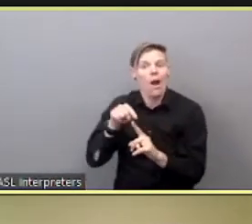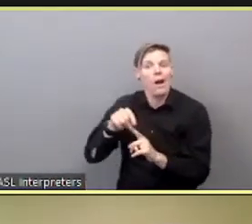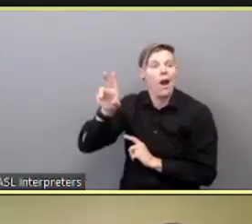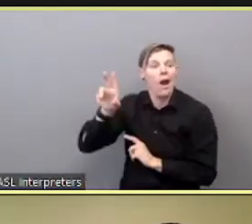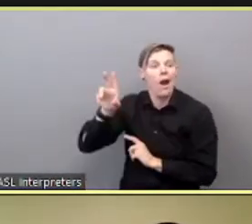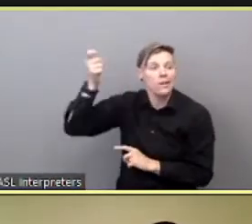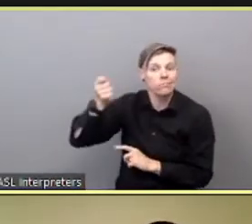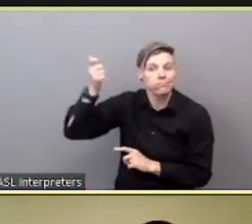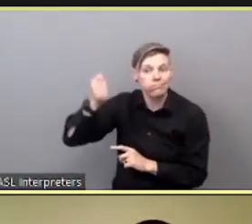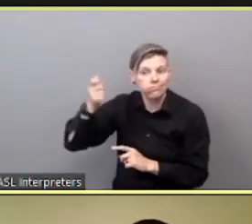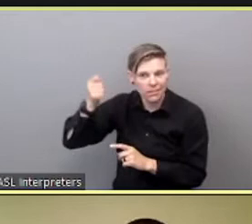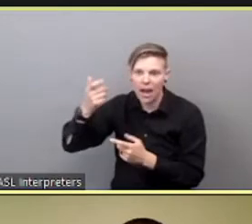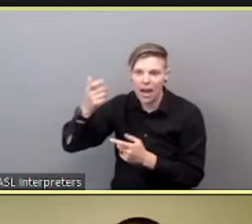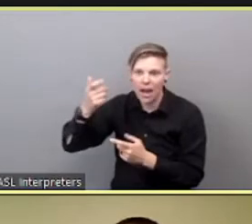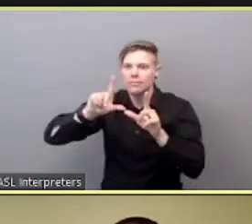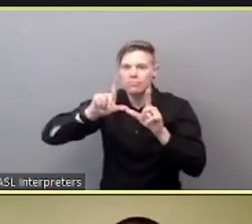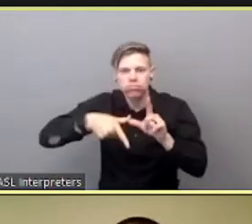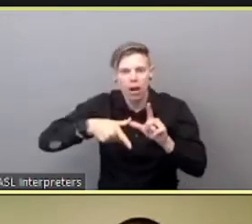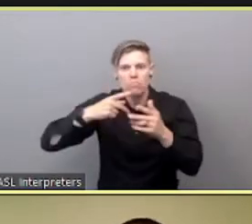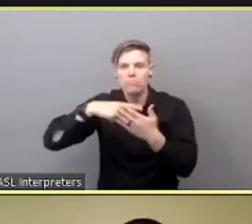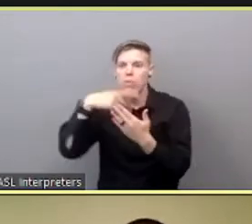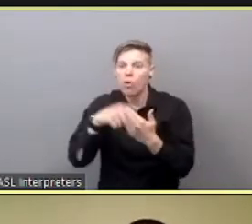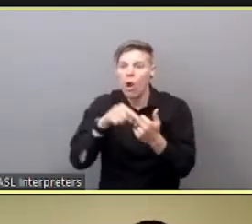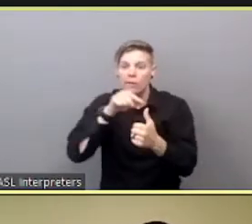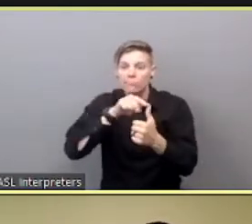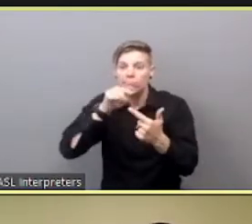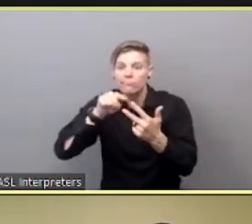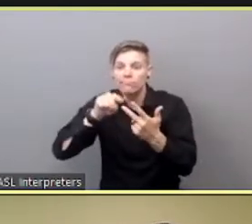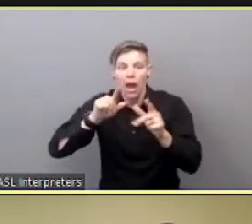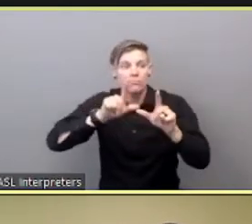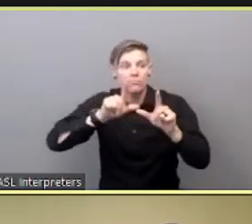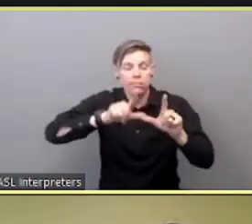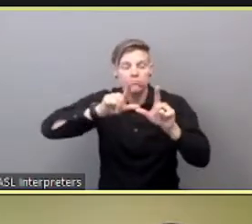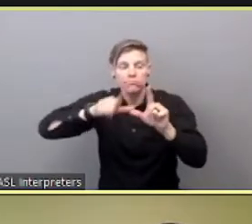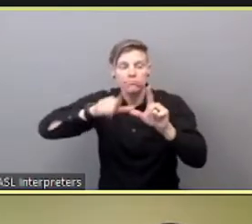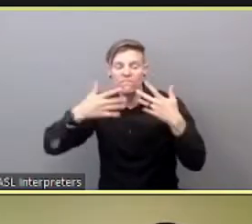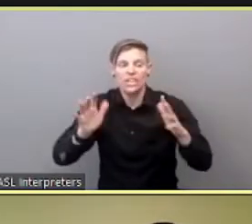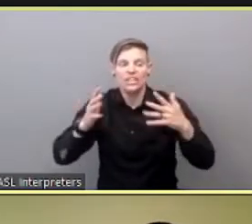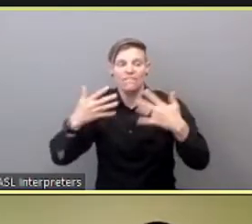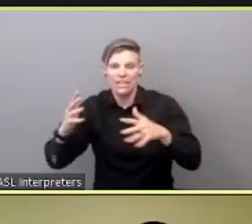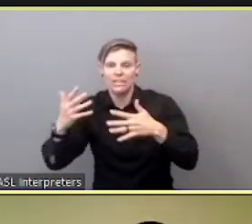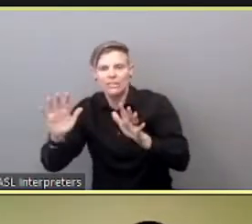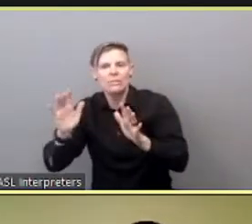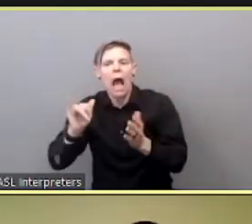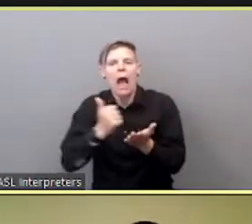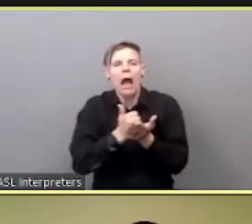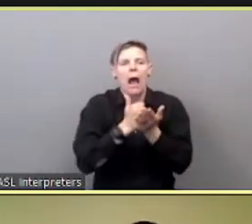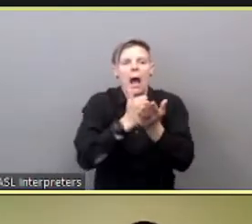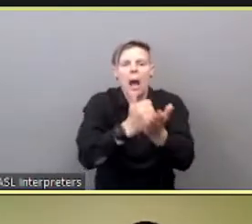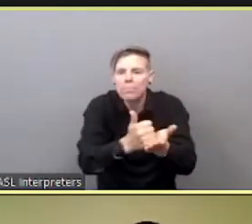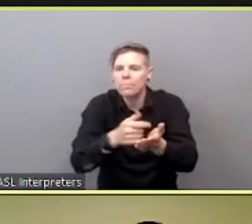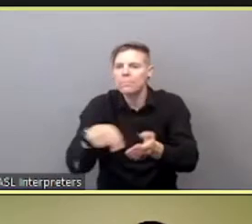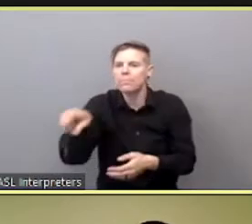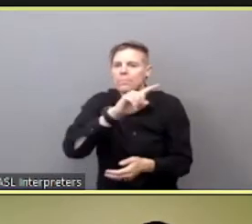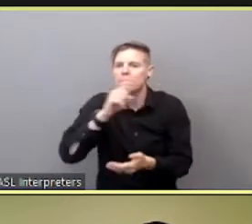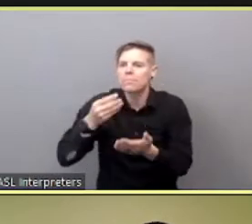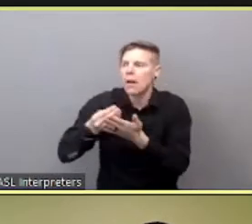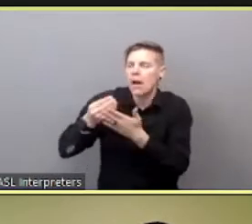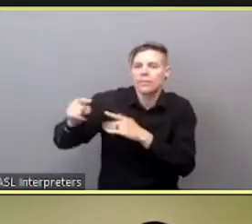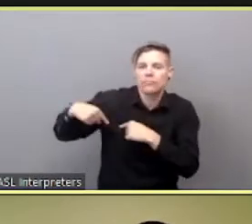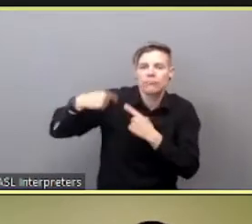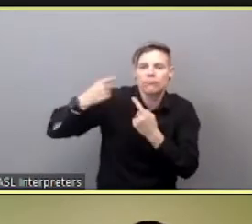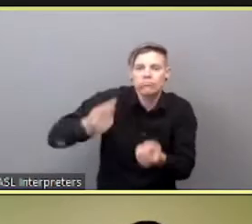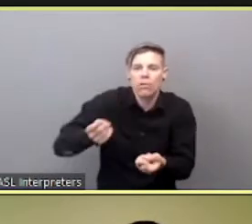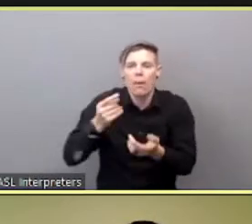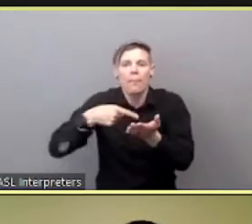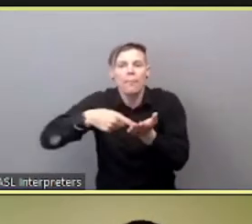developed to assist self-employed gig economy workers. Federal Pandemic Unemployment Compensation ended.